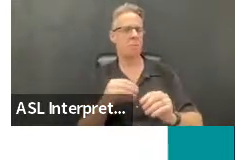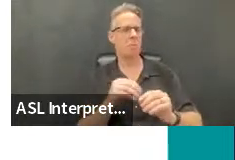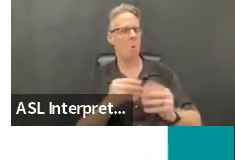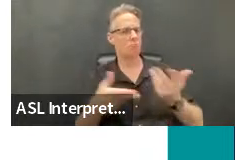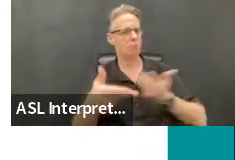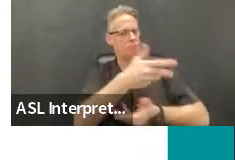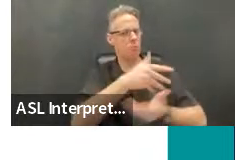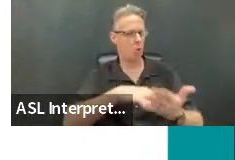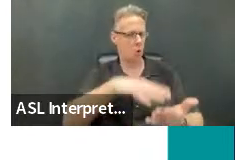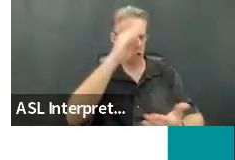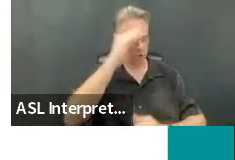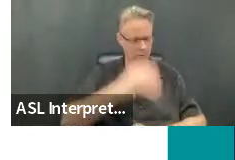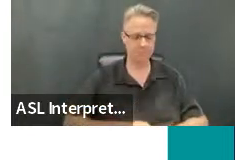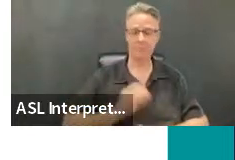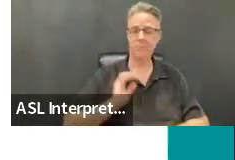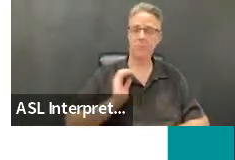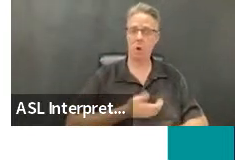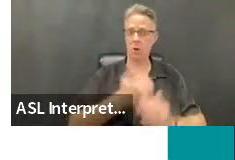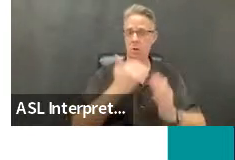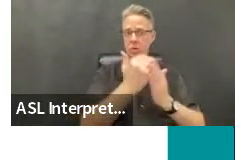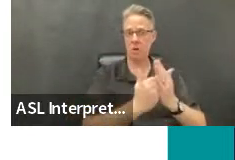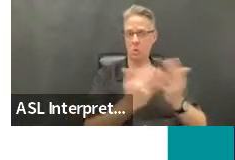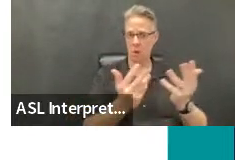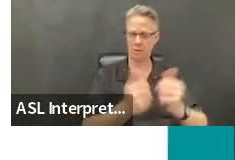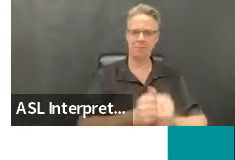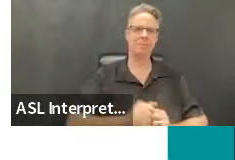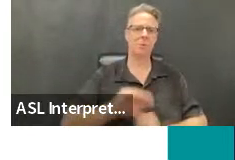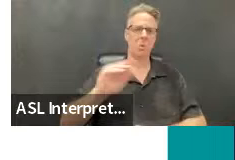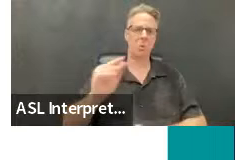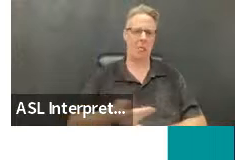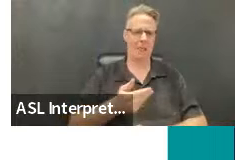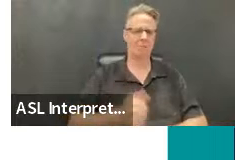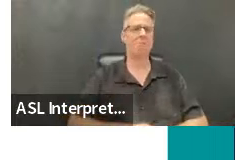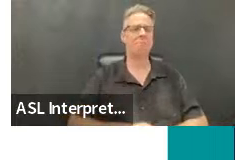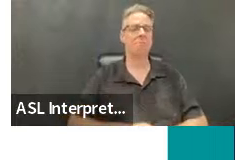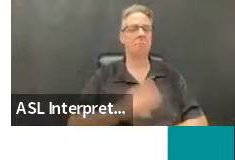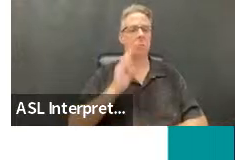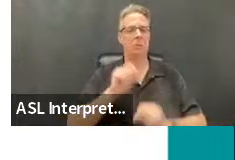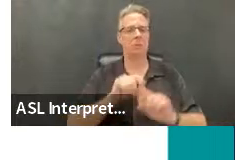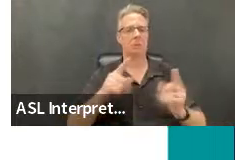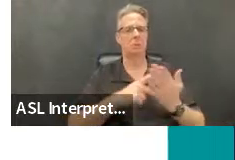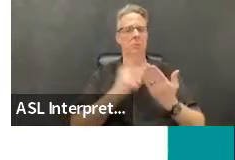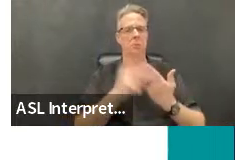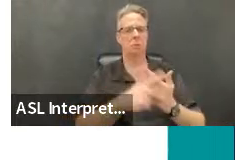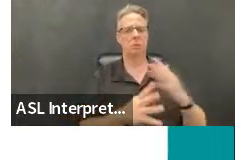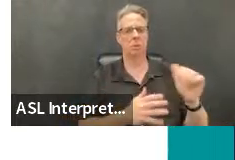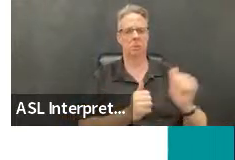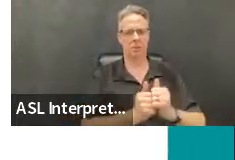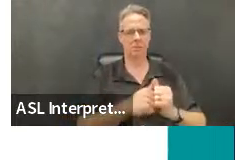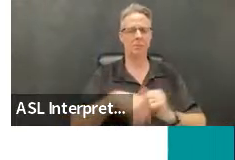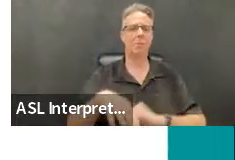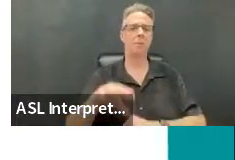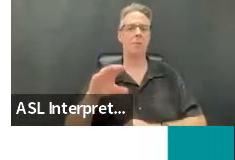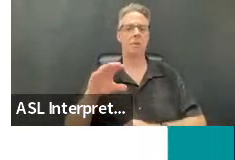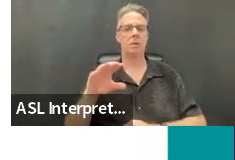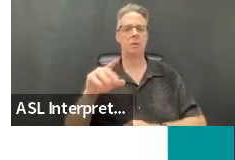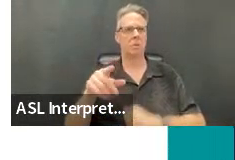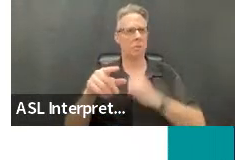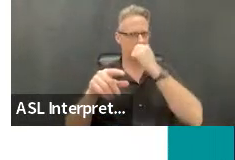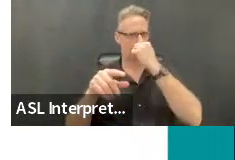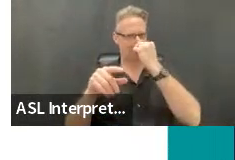Again, our meeting agenda, again, welcome. We'll receive a program update here in just a moment from our, actually, you know